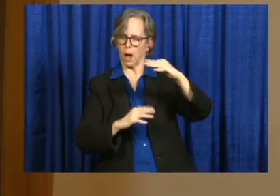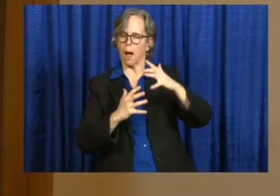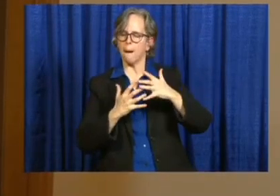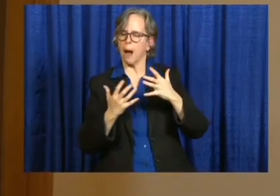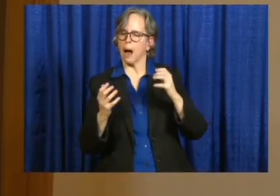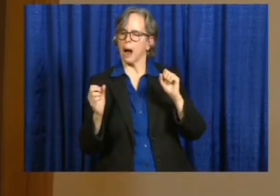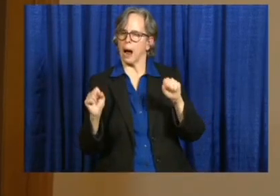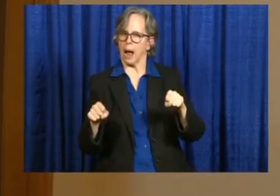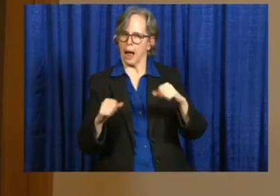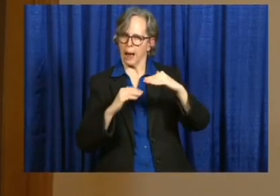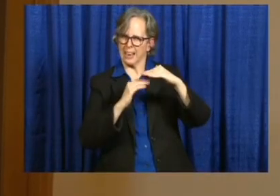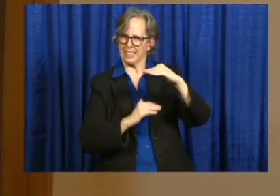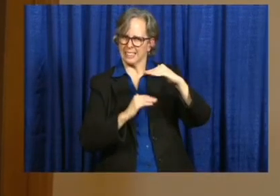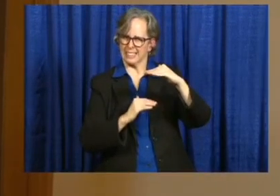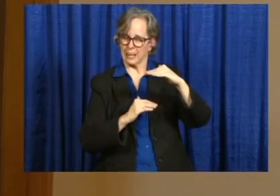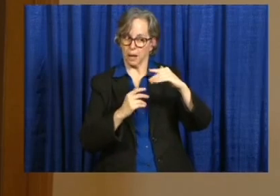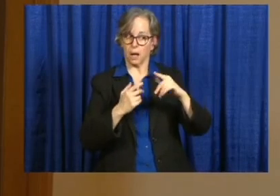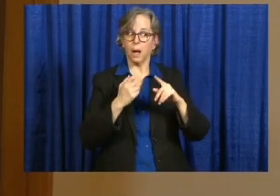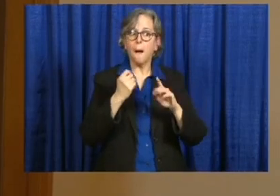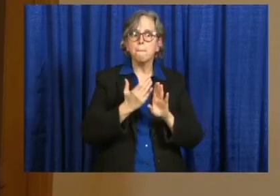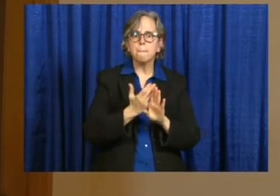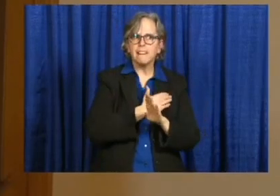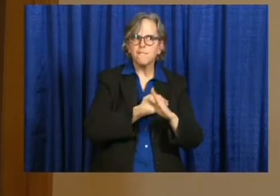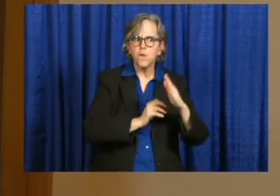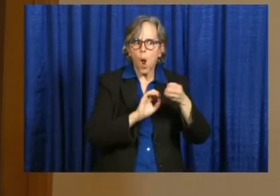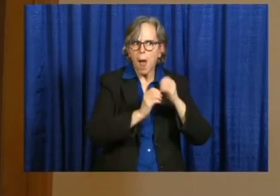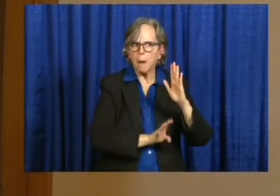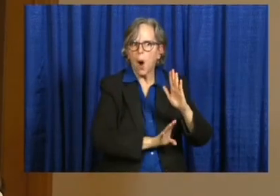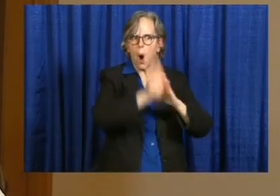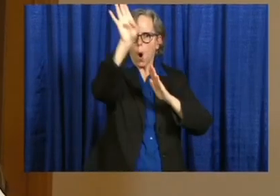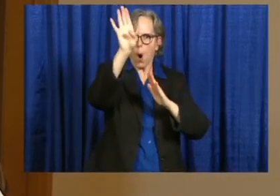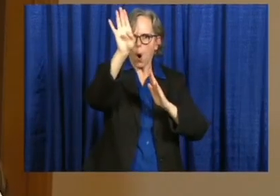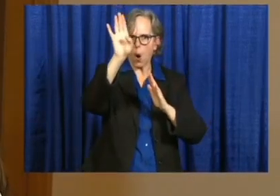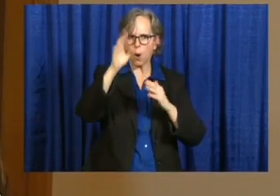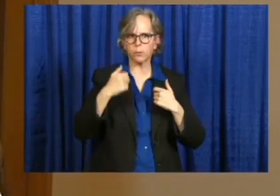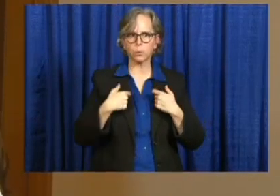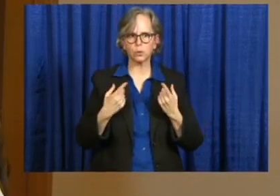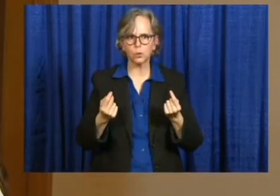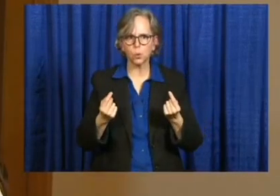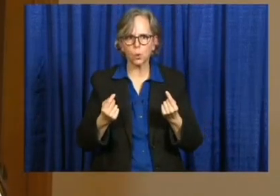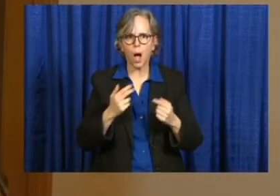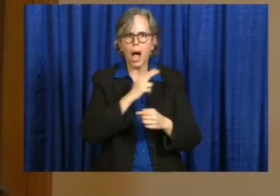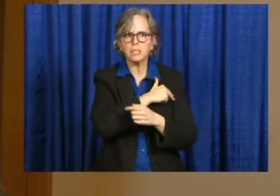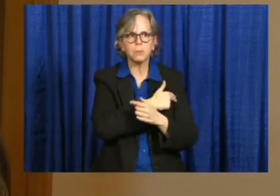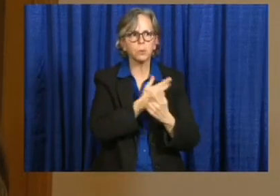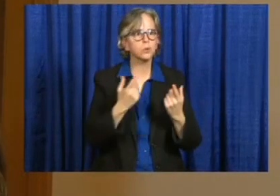that's why our hospital CEOs are working so hard to do just that. Next slide.